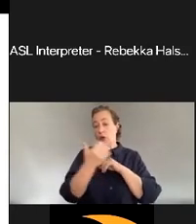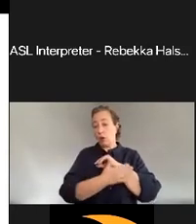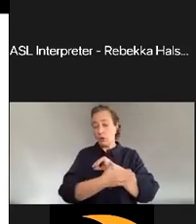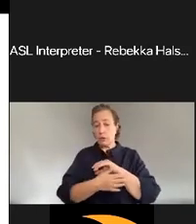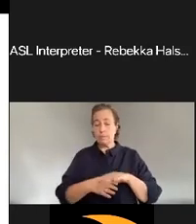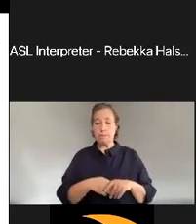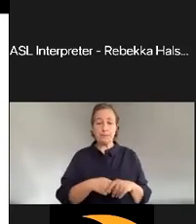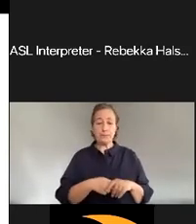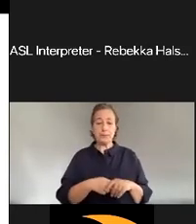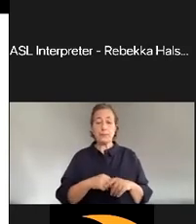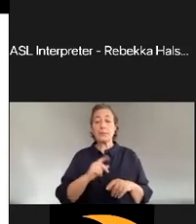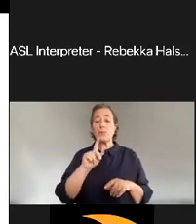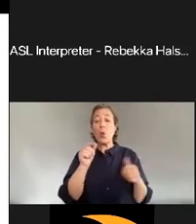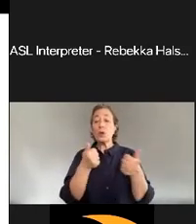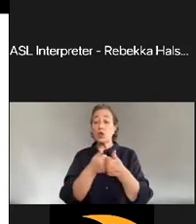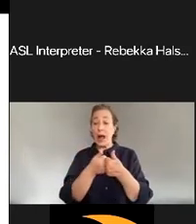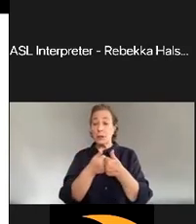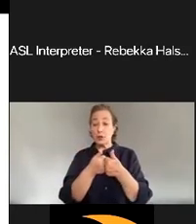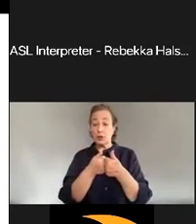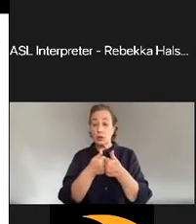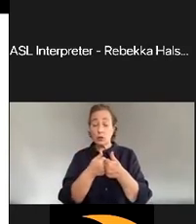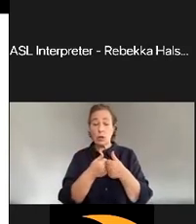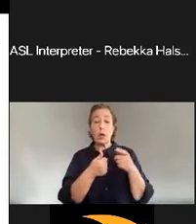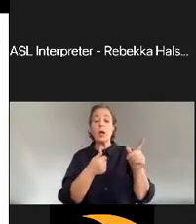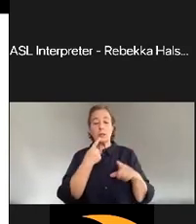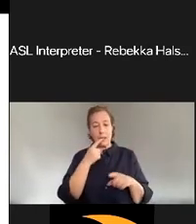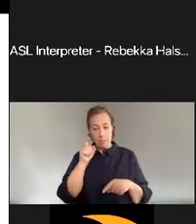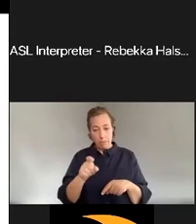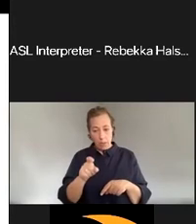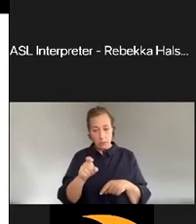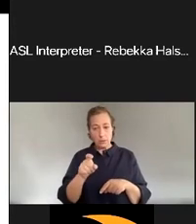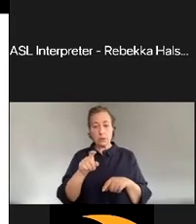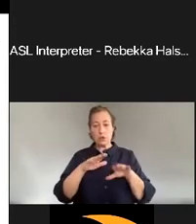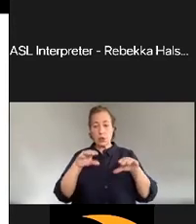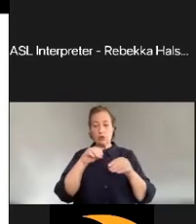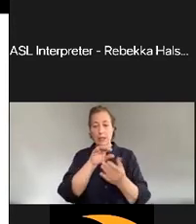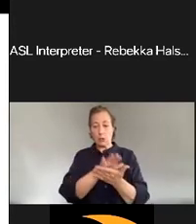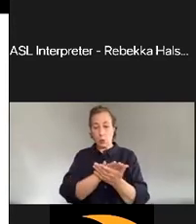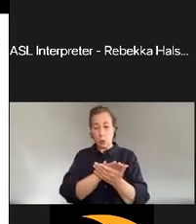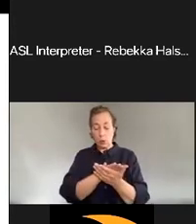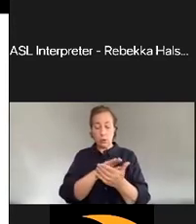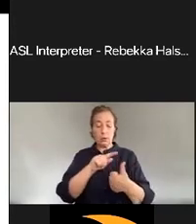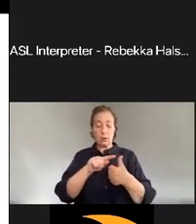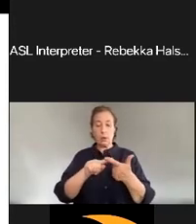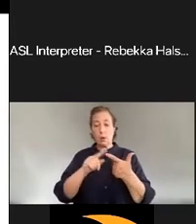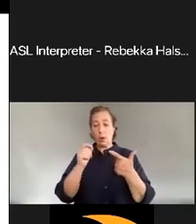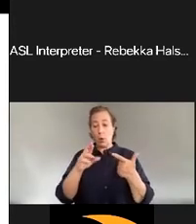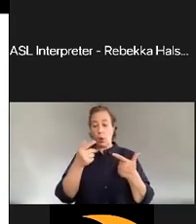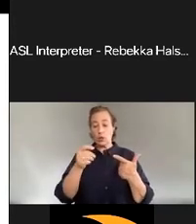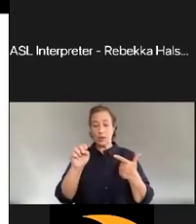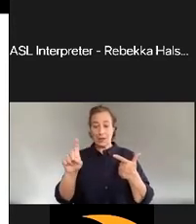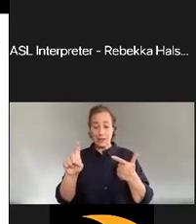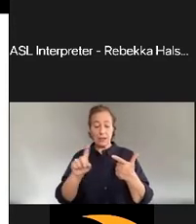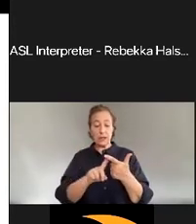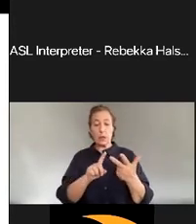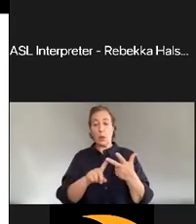this is that a requirement is that kids are in school, have to be in school, they have to have a GED, or they have to have